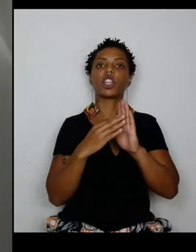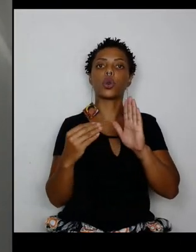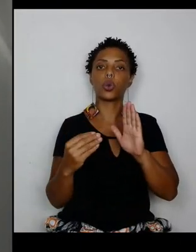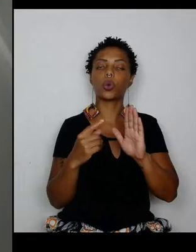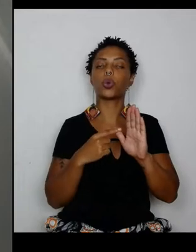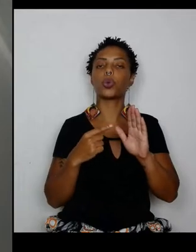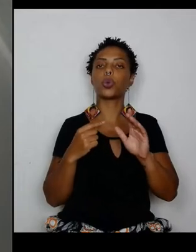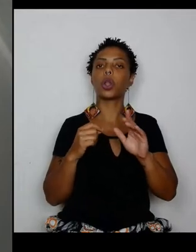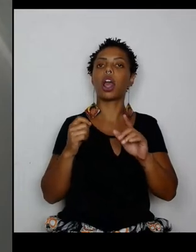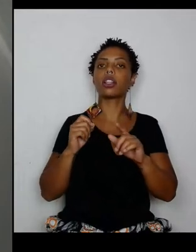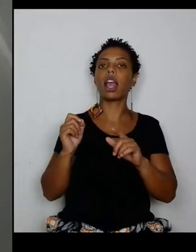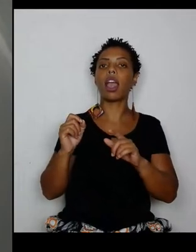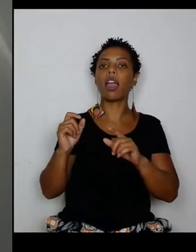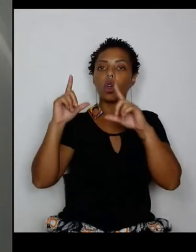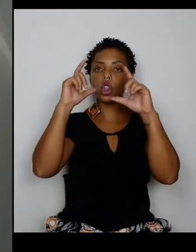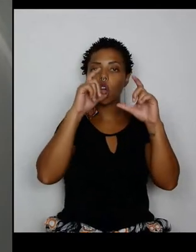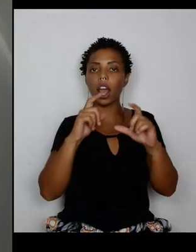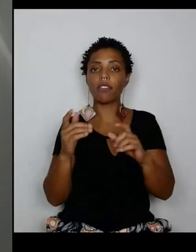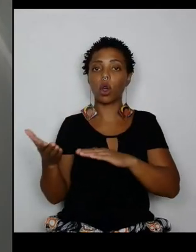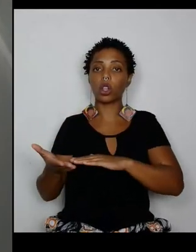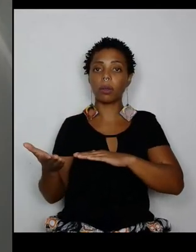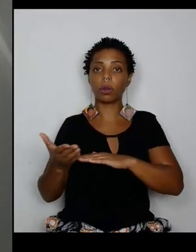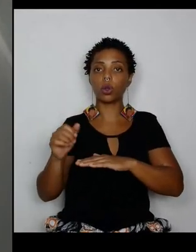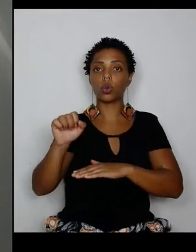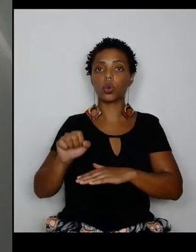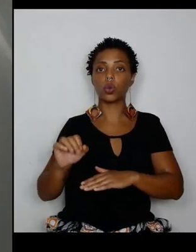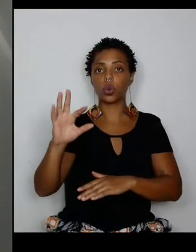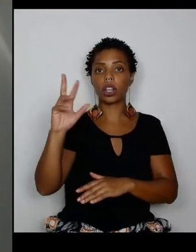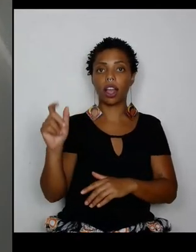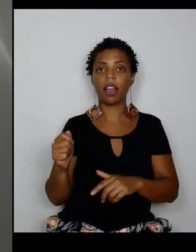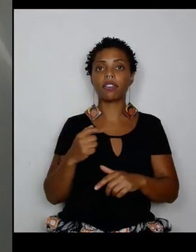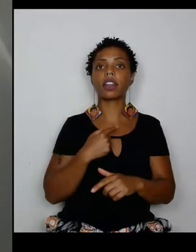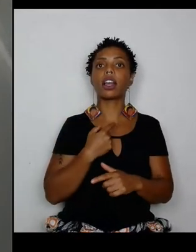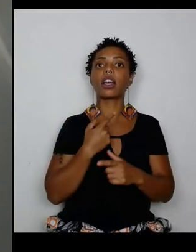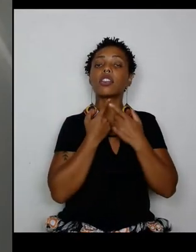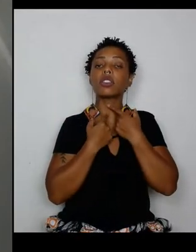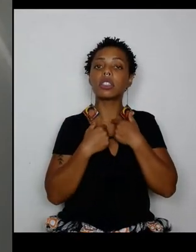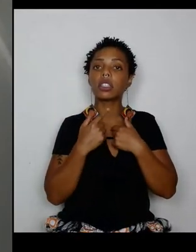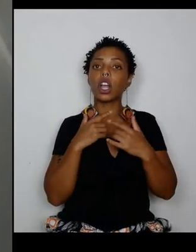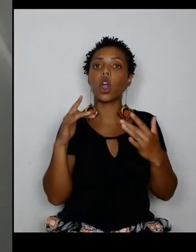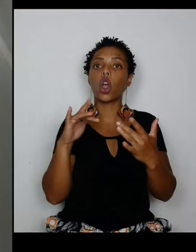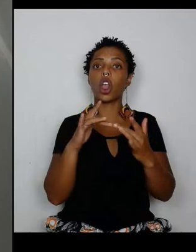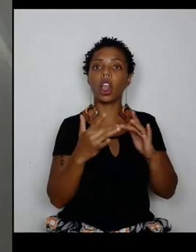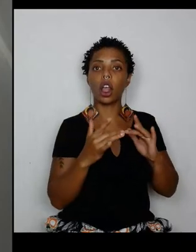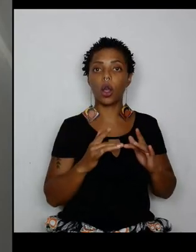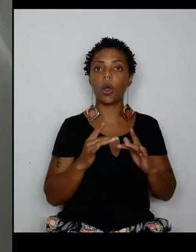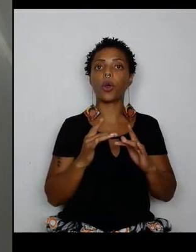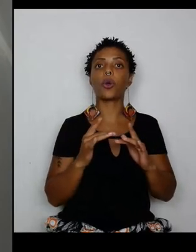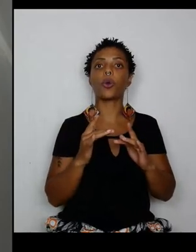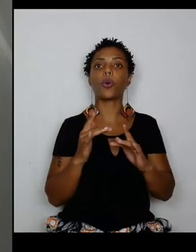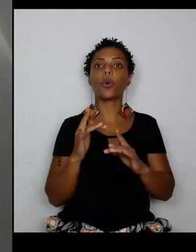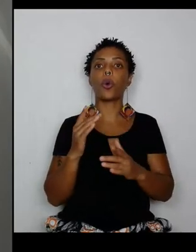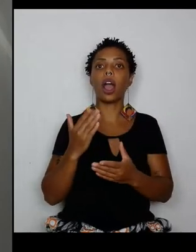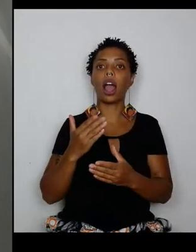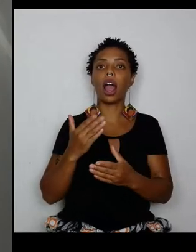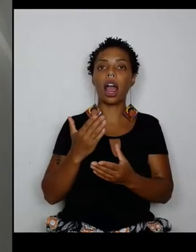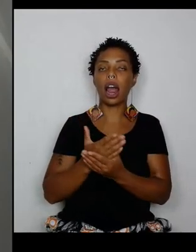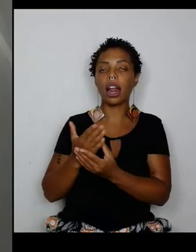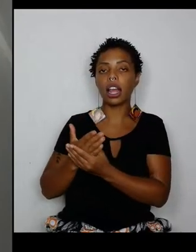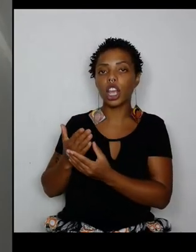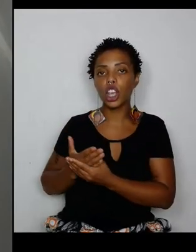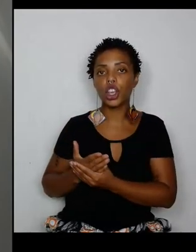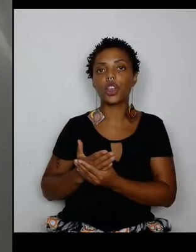recent criteria projects include figures and fictions contemporary south african photography distance and desire encounters with the african